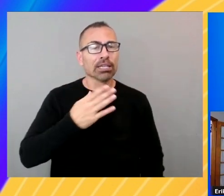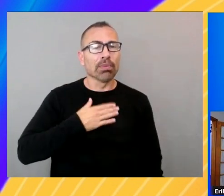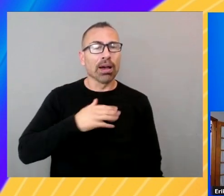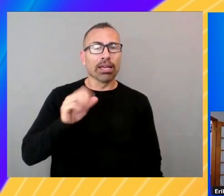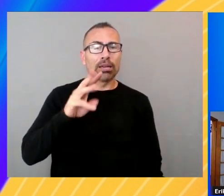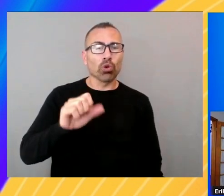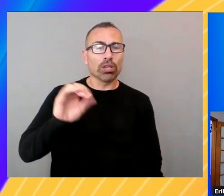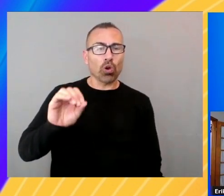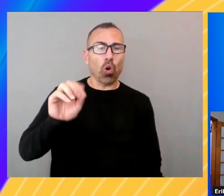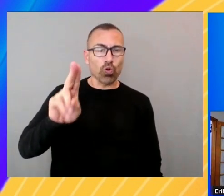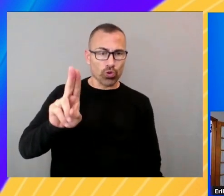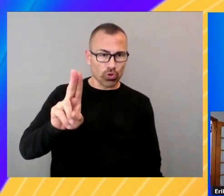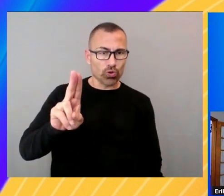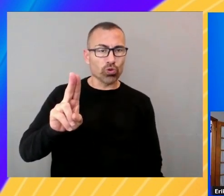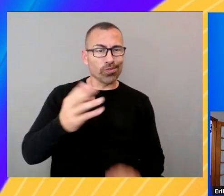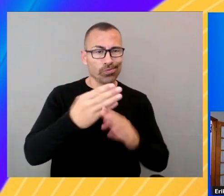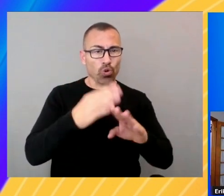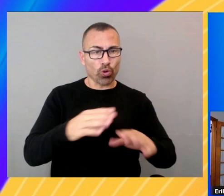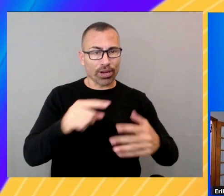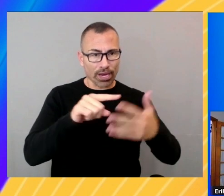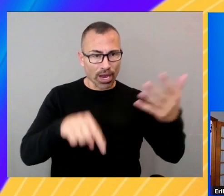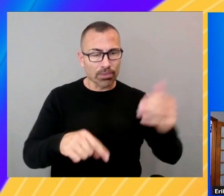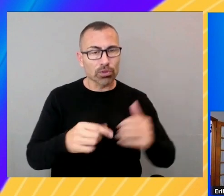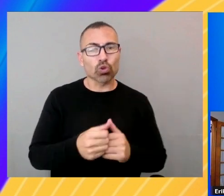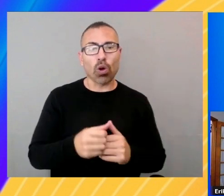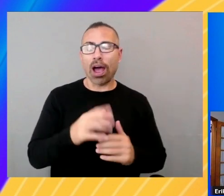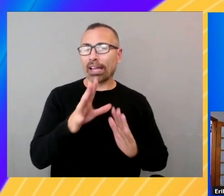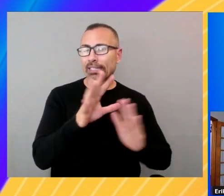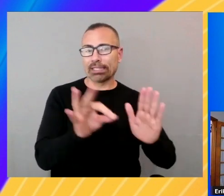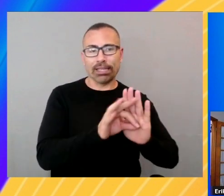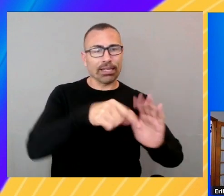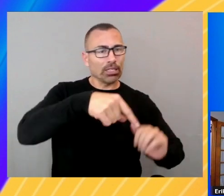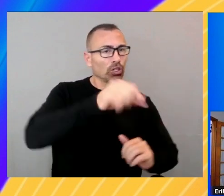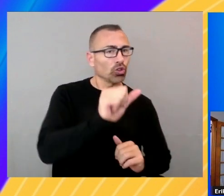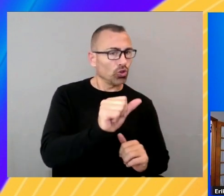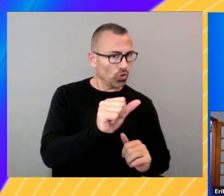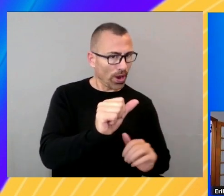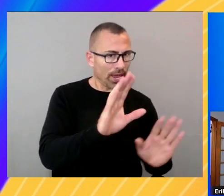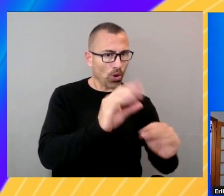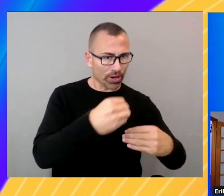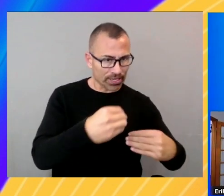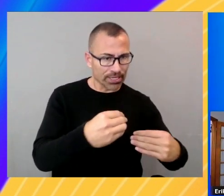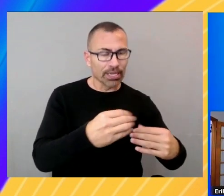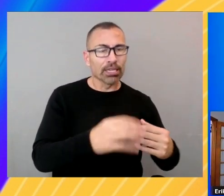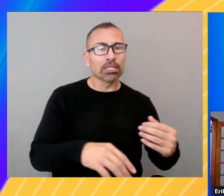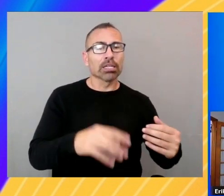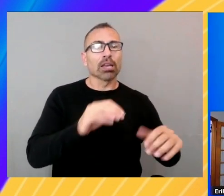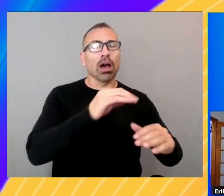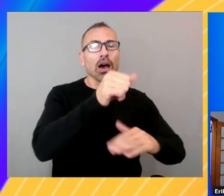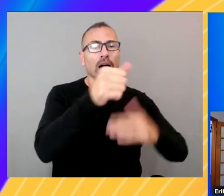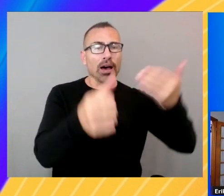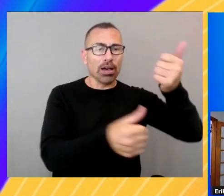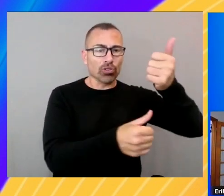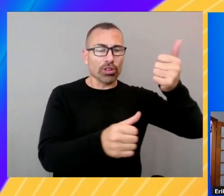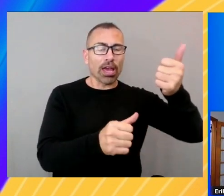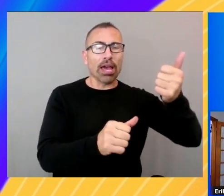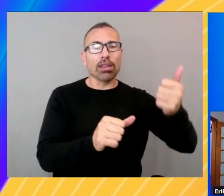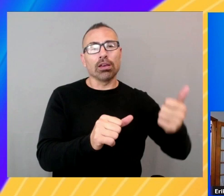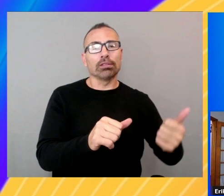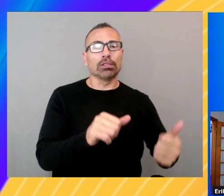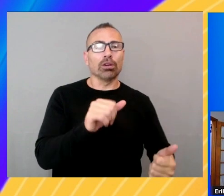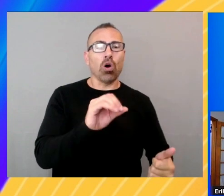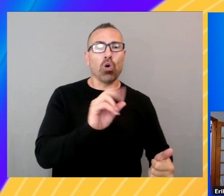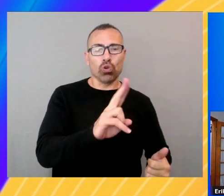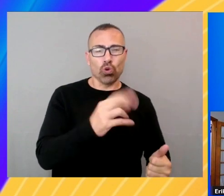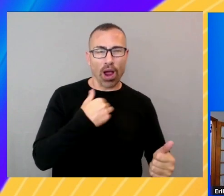select that QA organization unit. Underneath that OU, I have all of my QA related accounts. And then I can